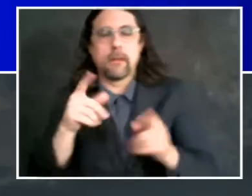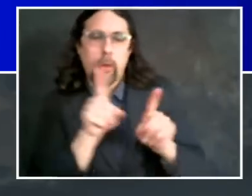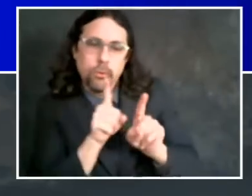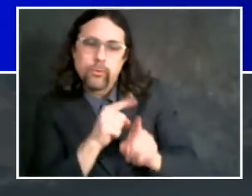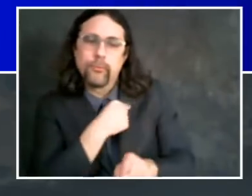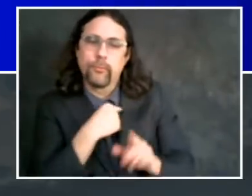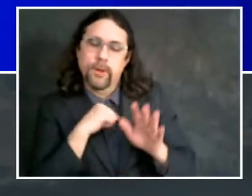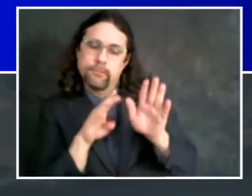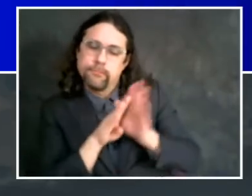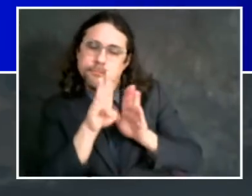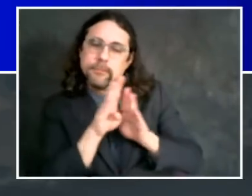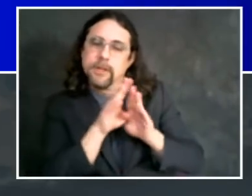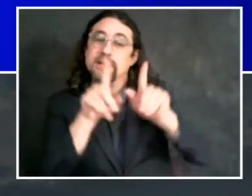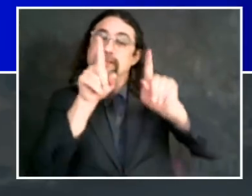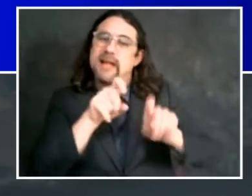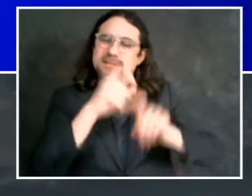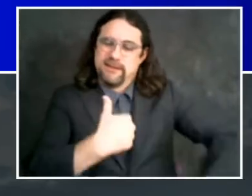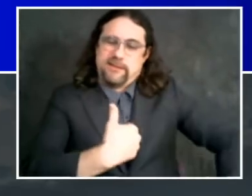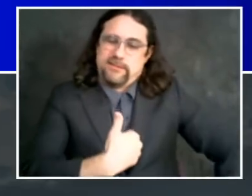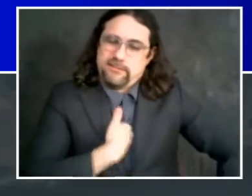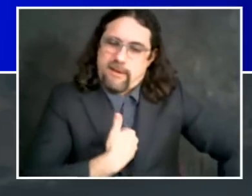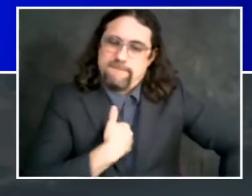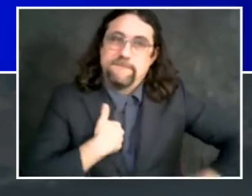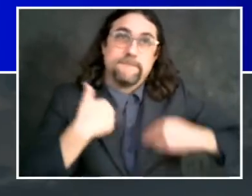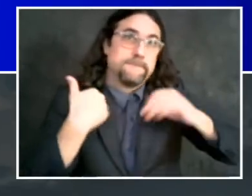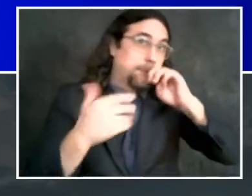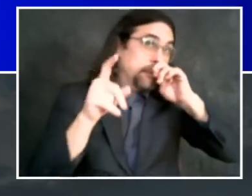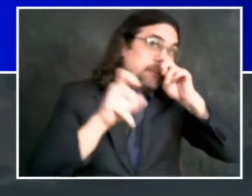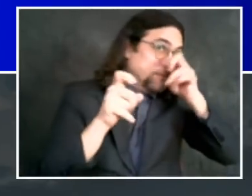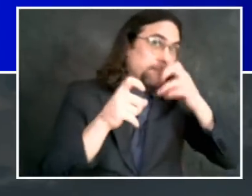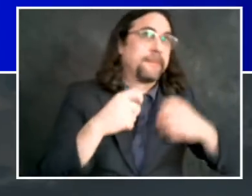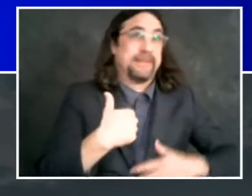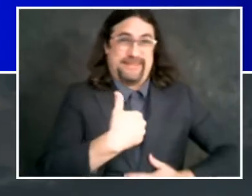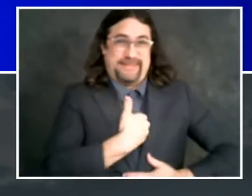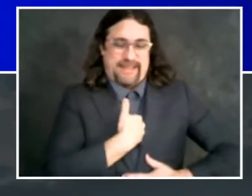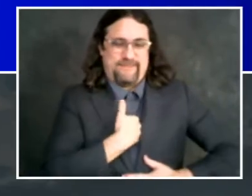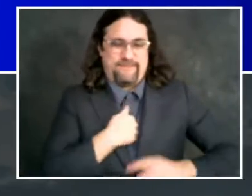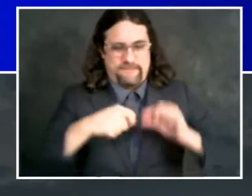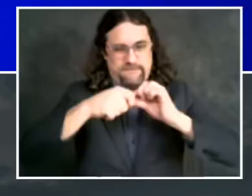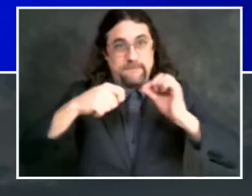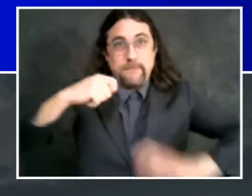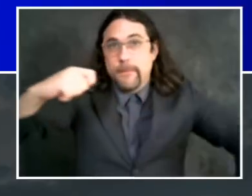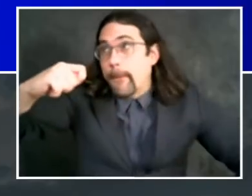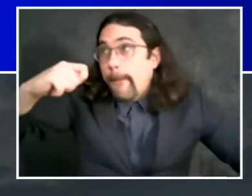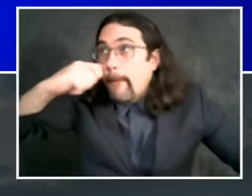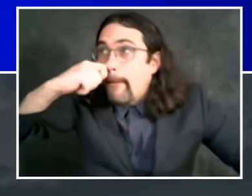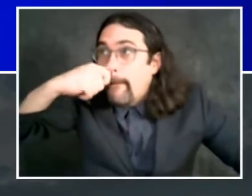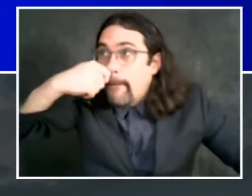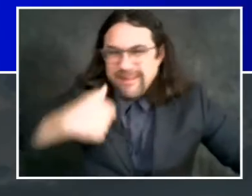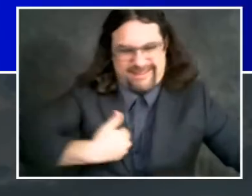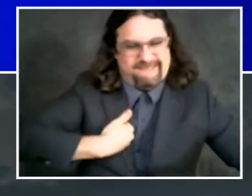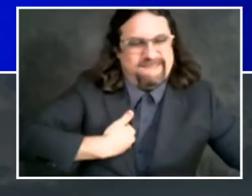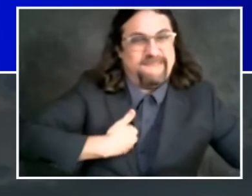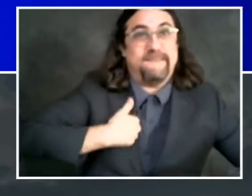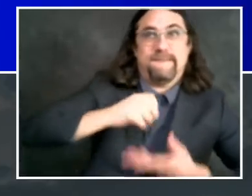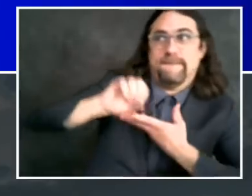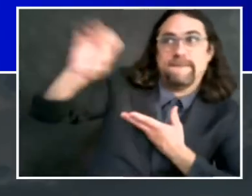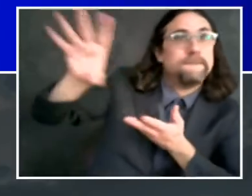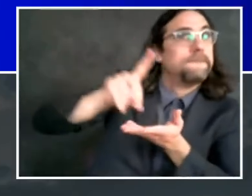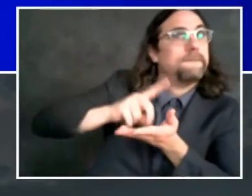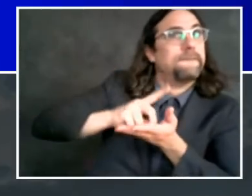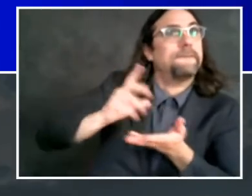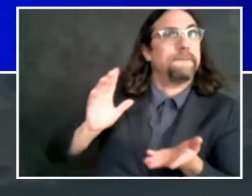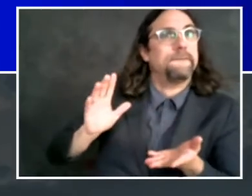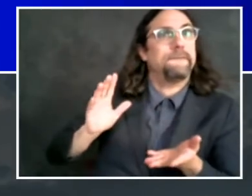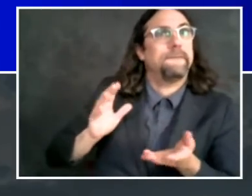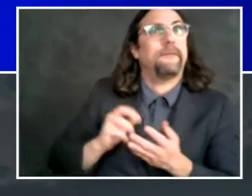missing link, lab capacity and the products that go into the lab process, like the reagents. This is still where we need help from the